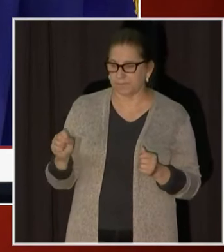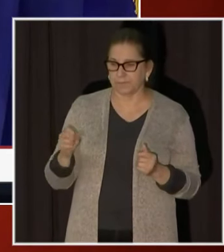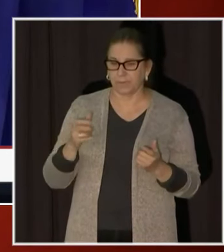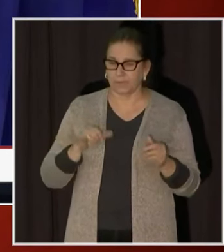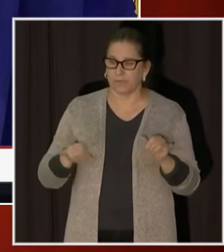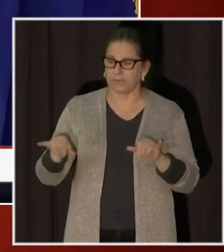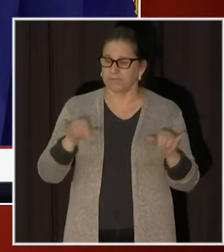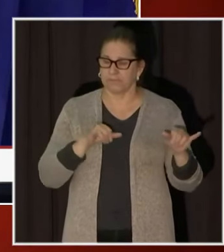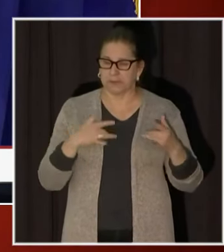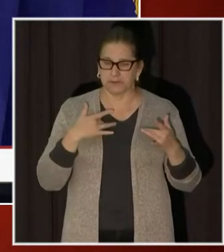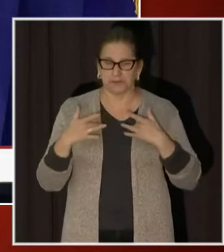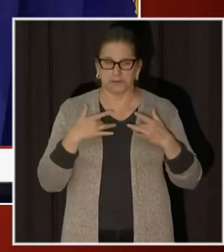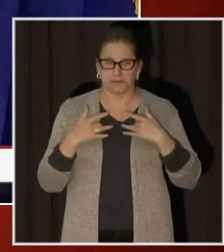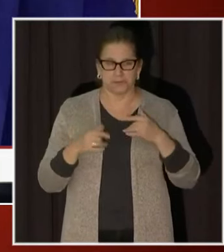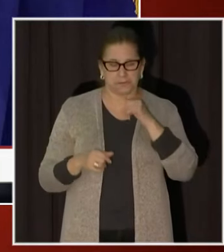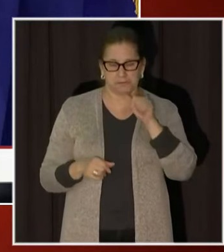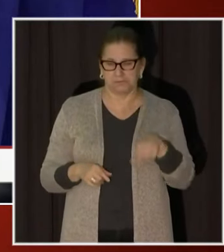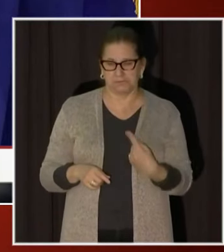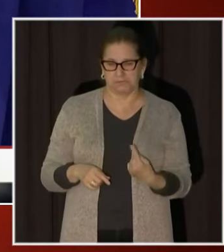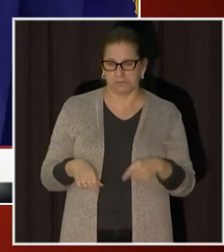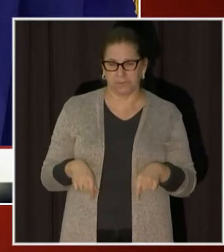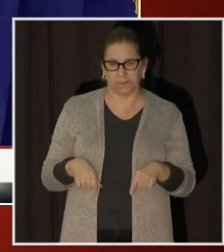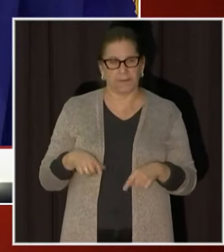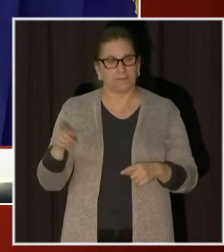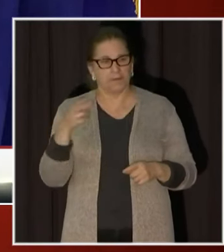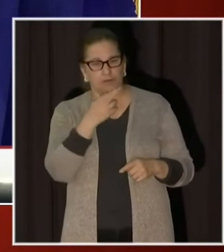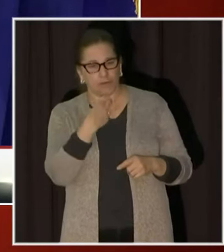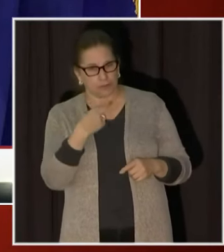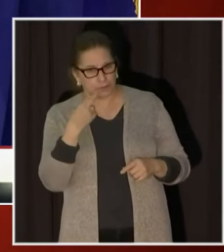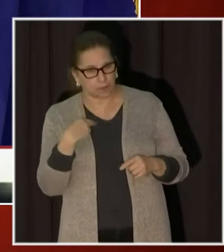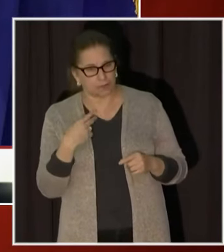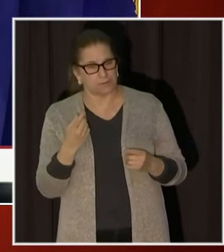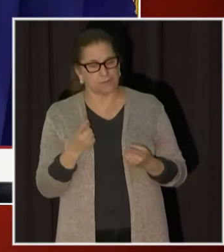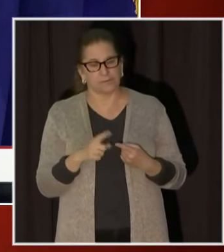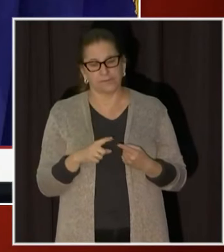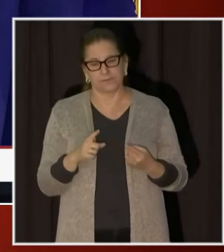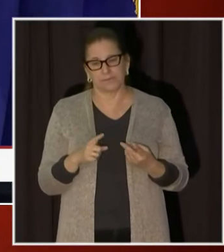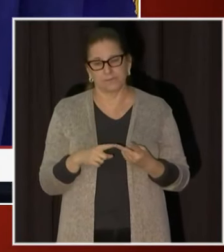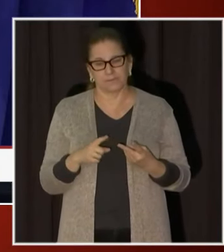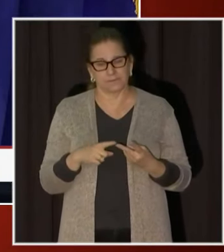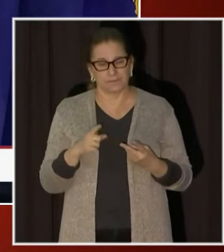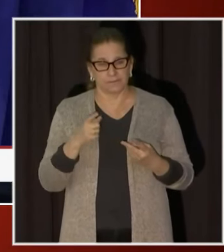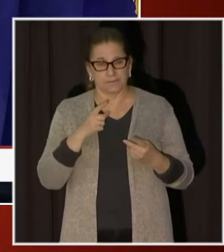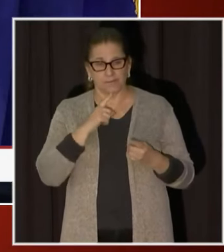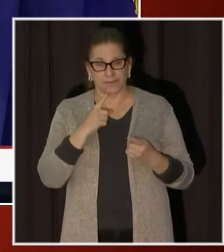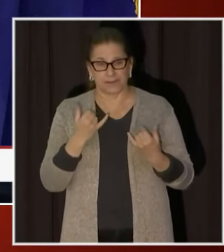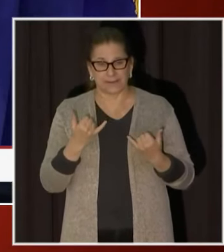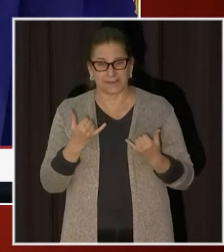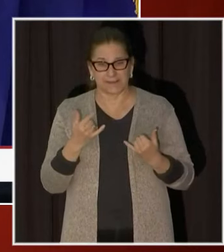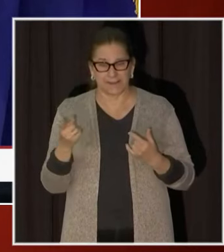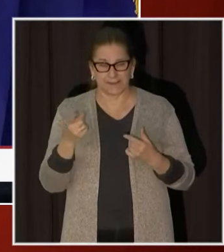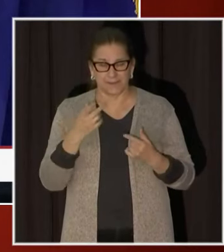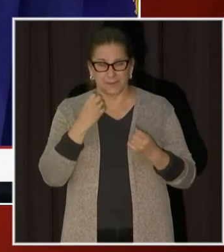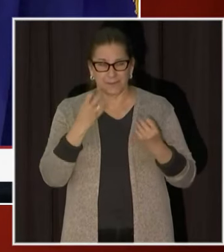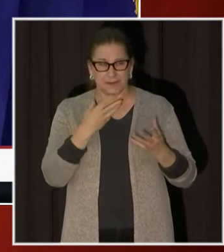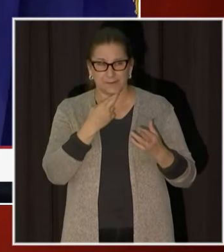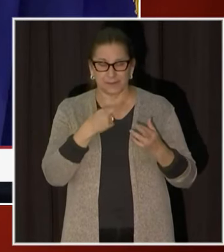that restaurants, which are barely surviving because of the shutdown,